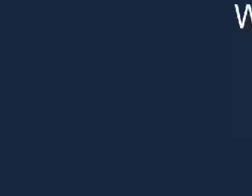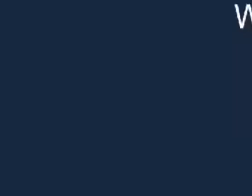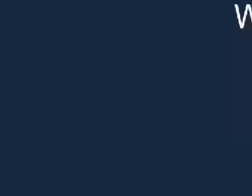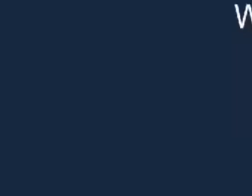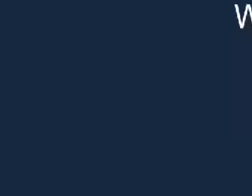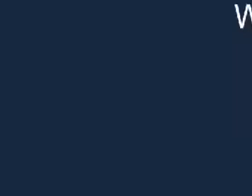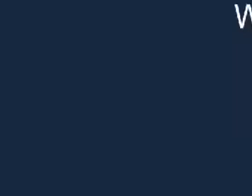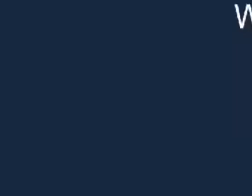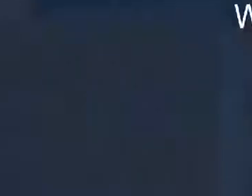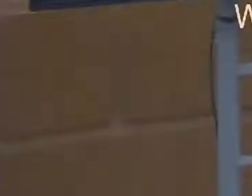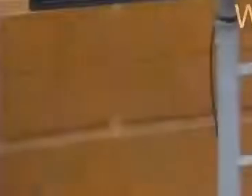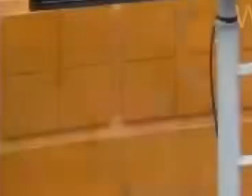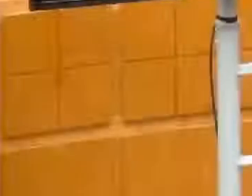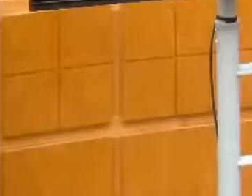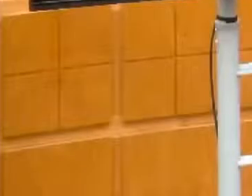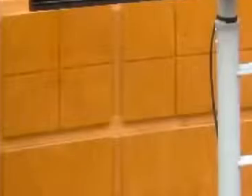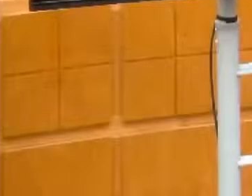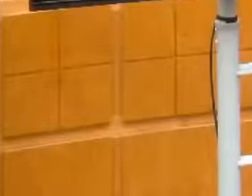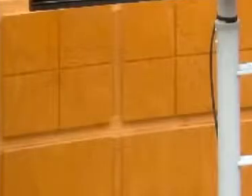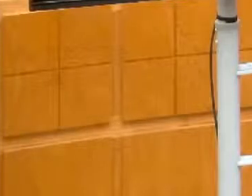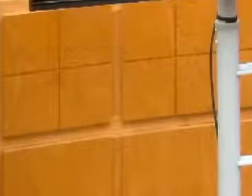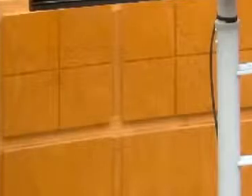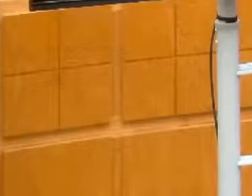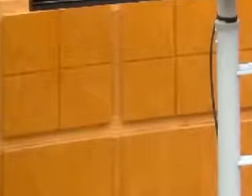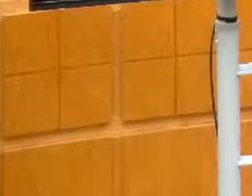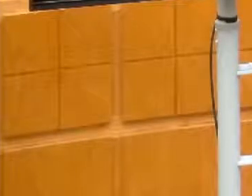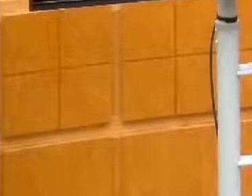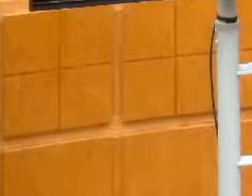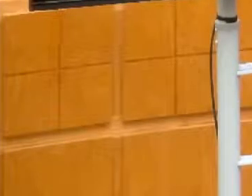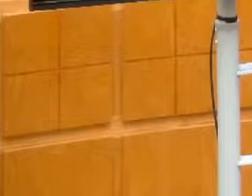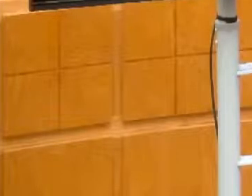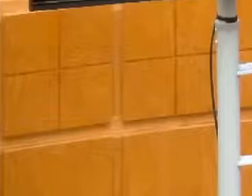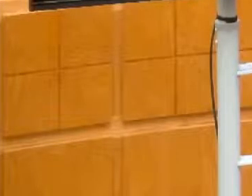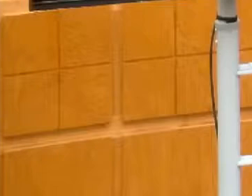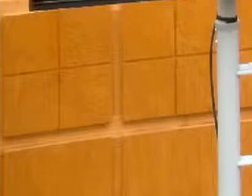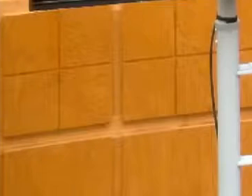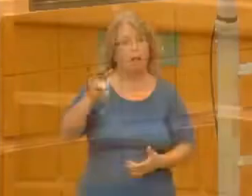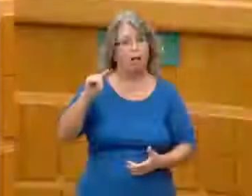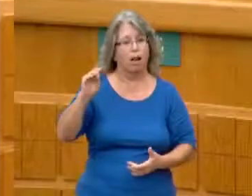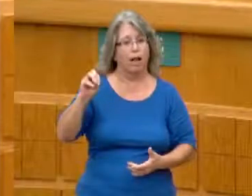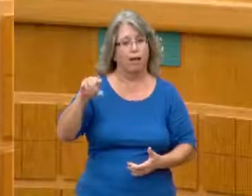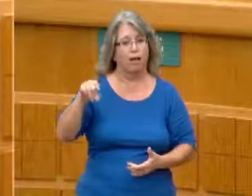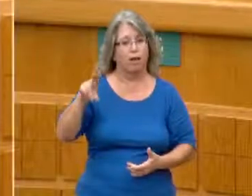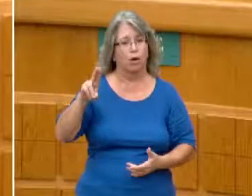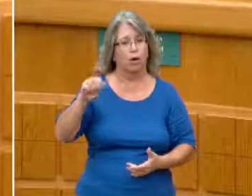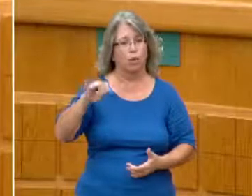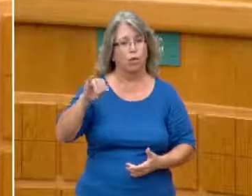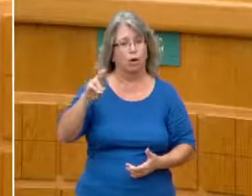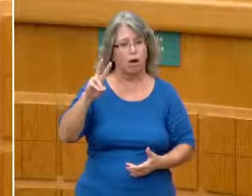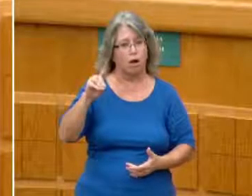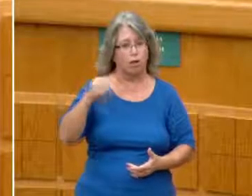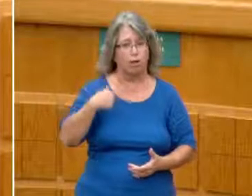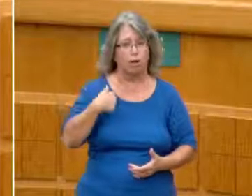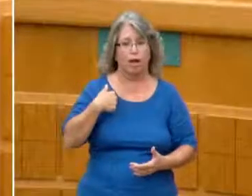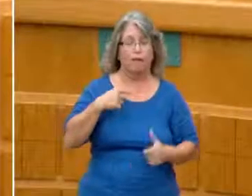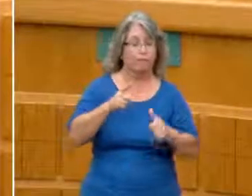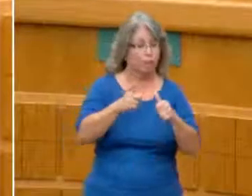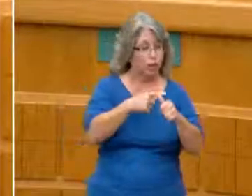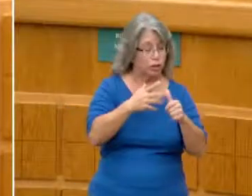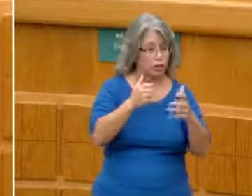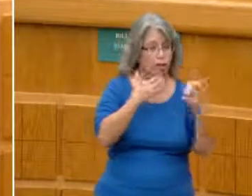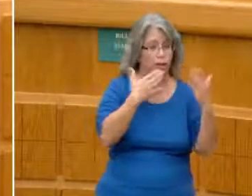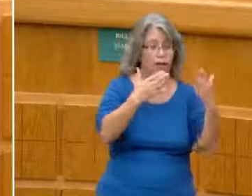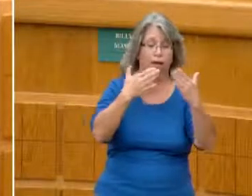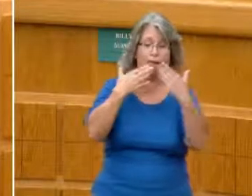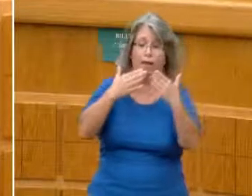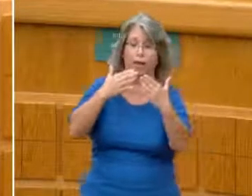Okay, good afternoon, everyone. I'm Mayor Paulette Guajardo. And I want to start by thanking our City County Public Health District employees for